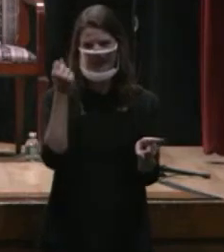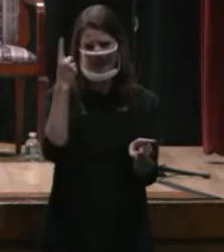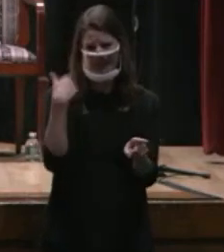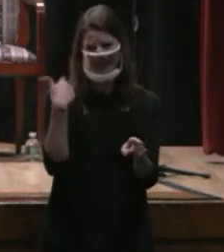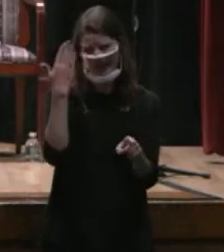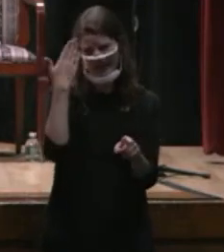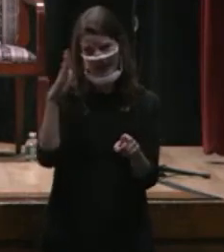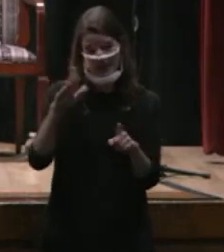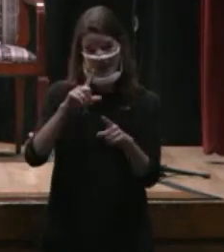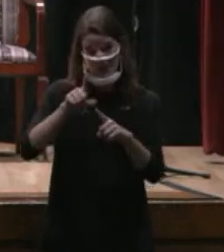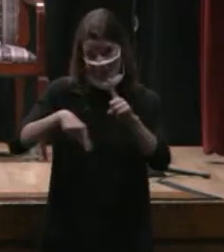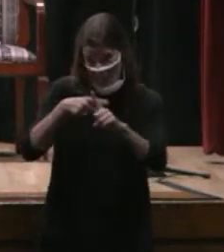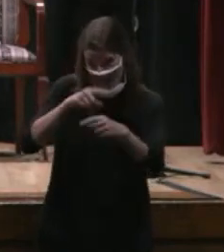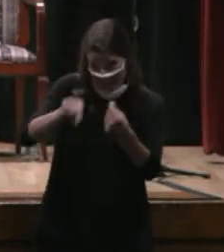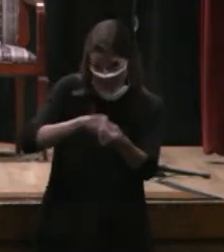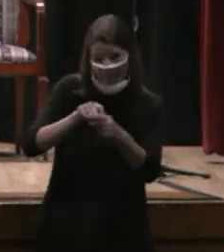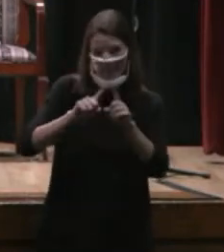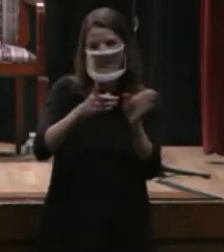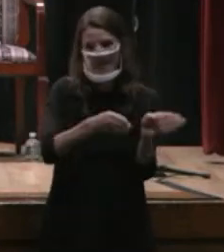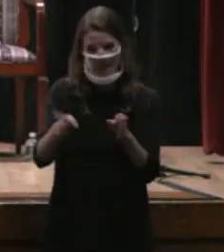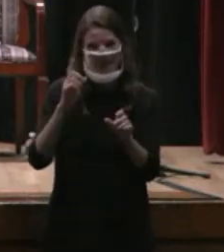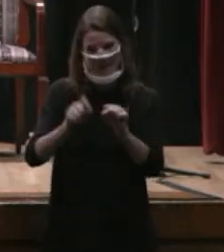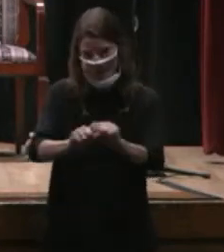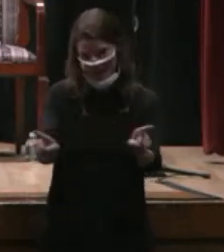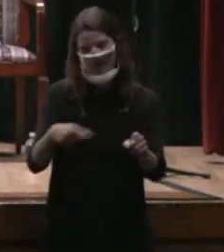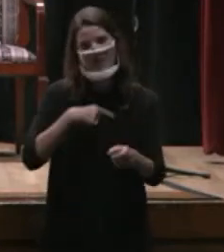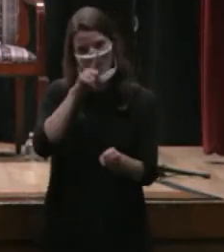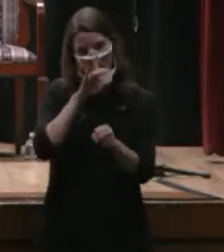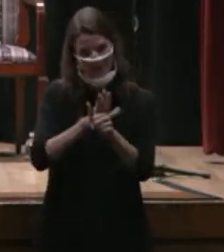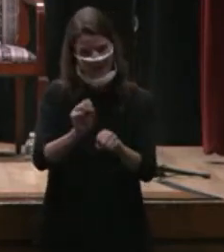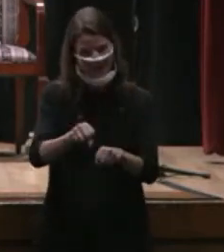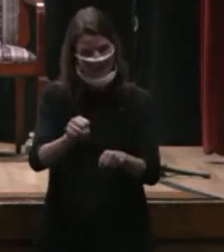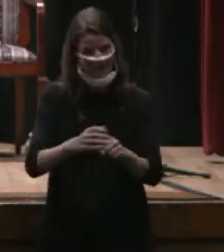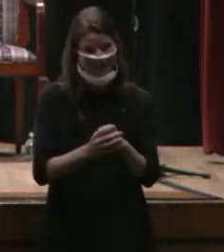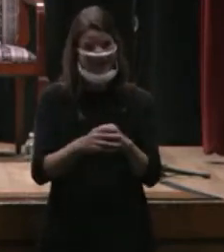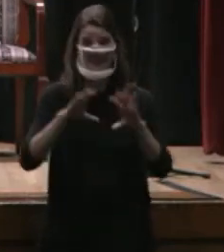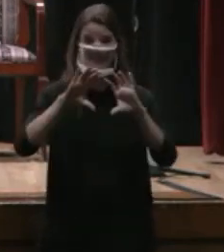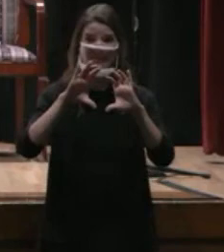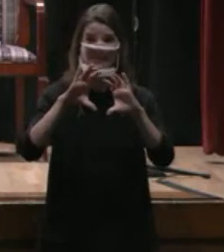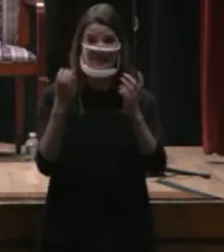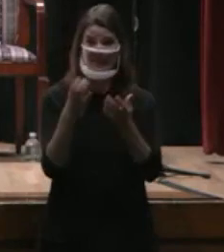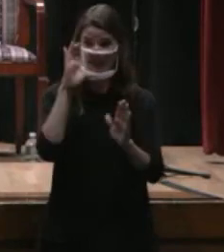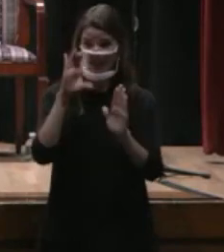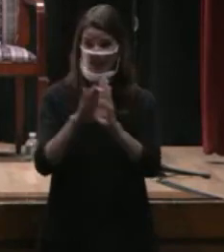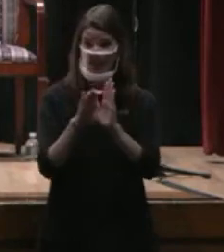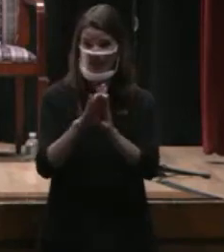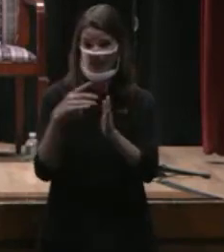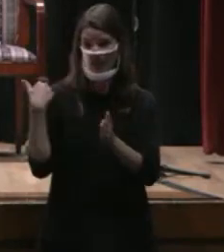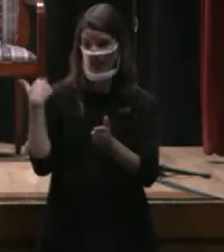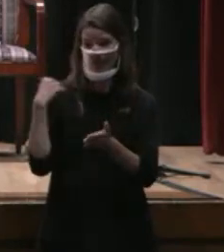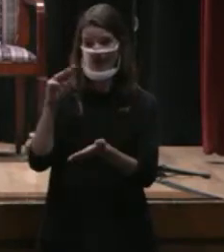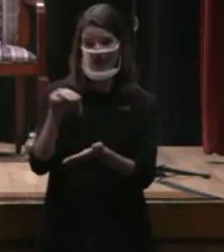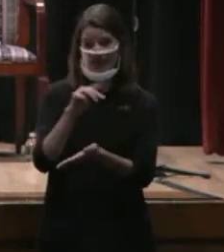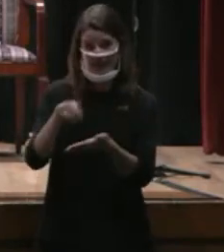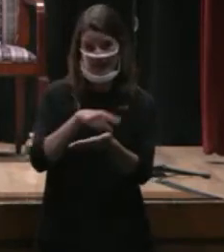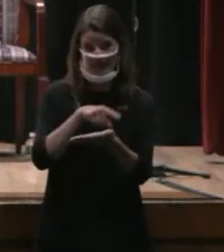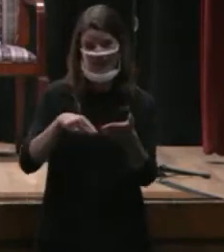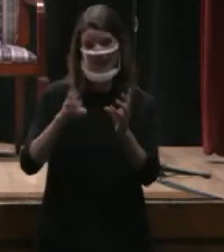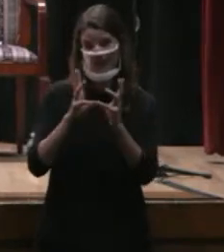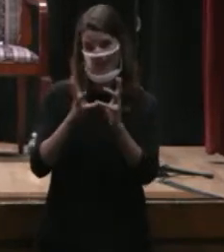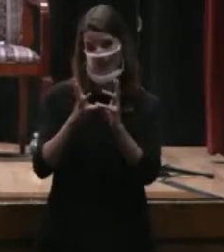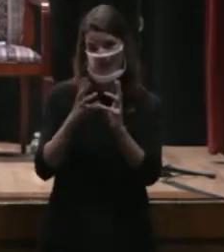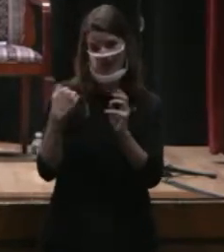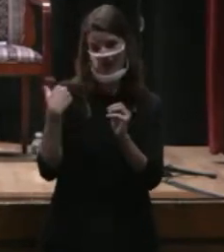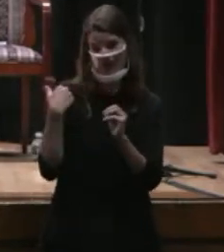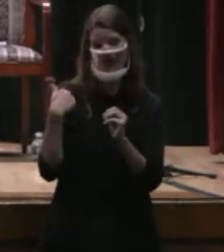know when, but we will be doing that, I promise you. Since the class picture was canceled due to weather this